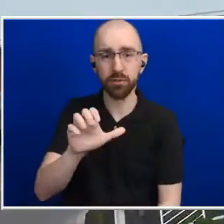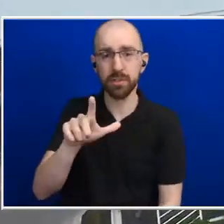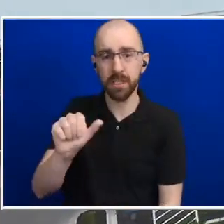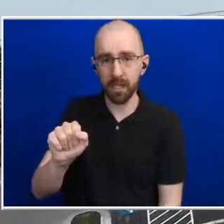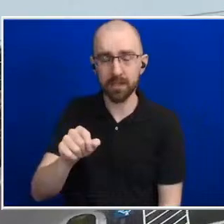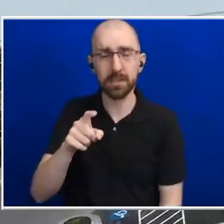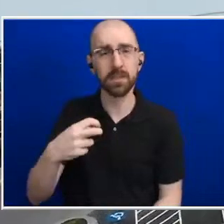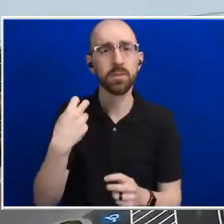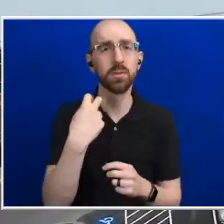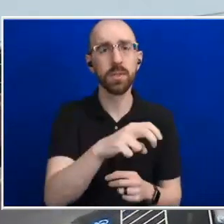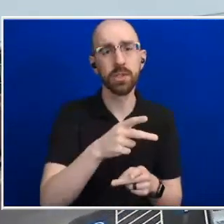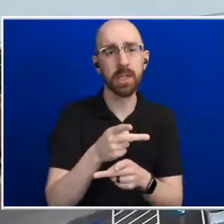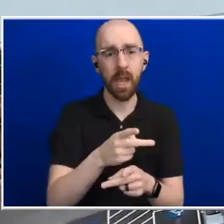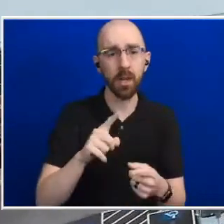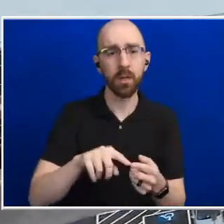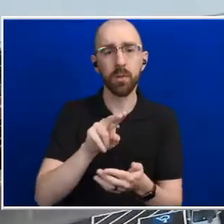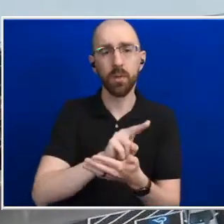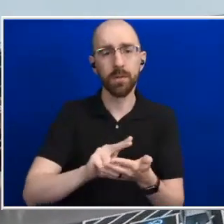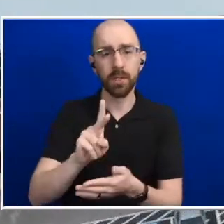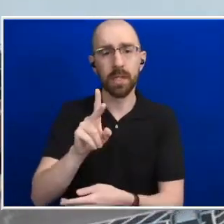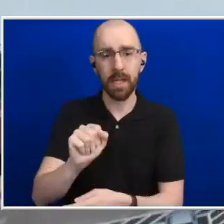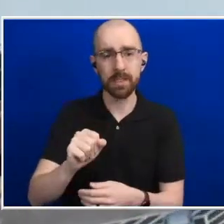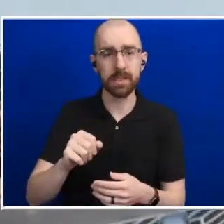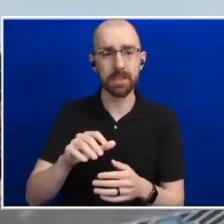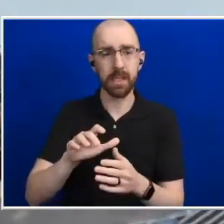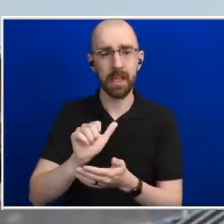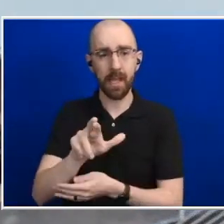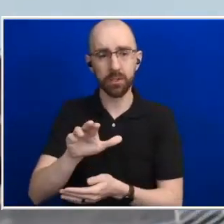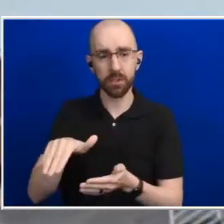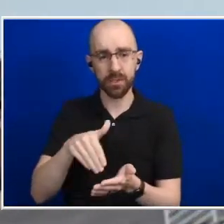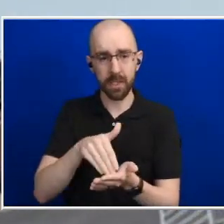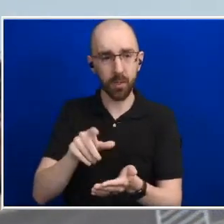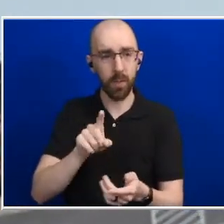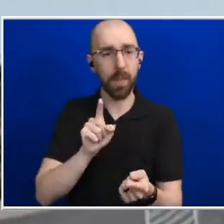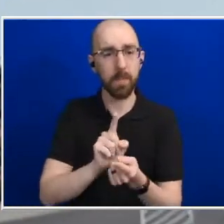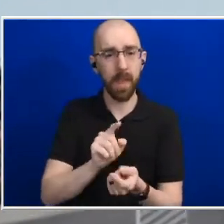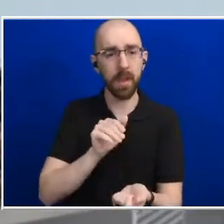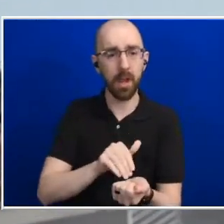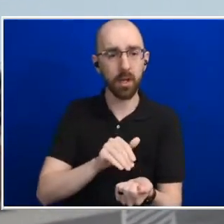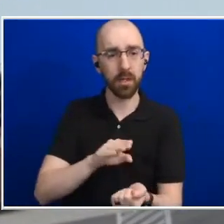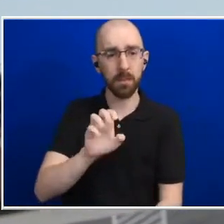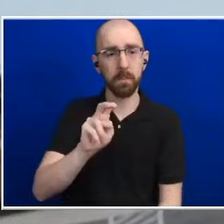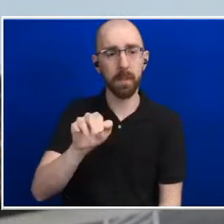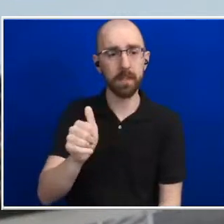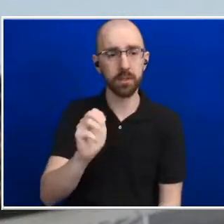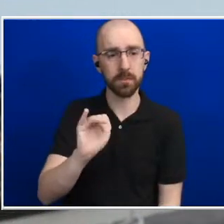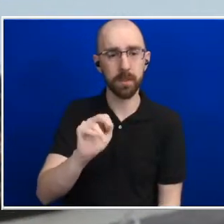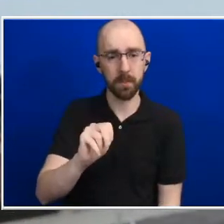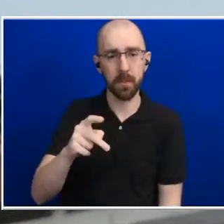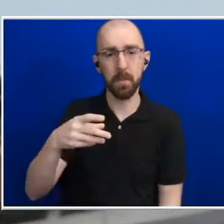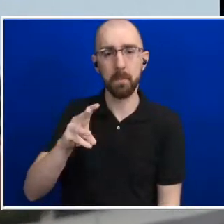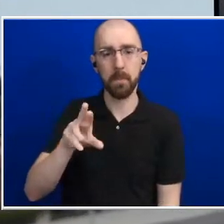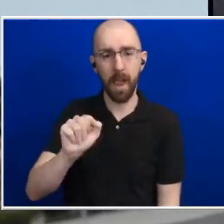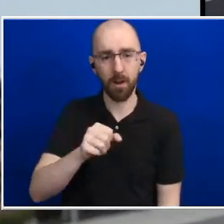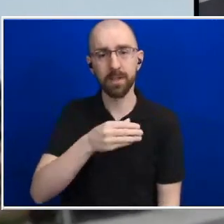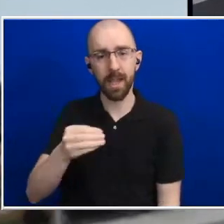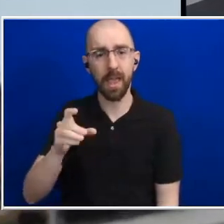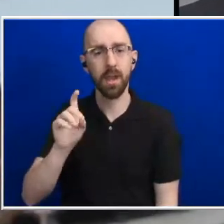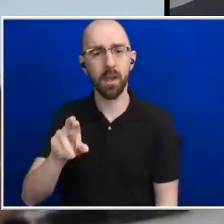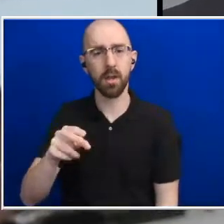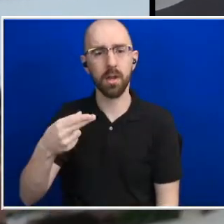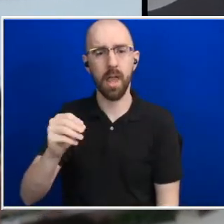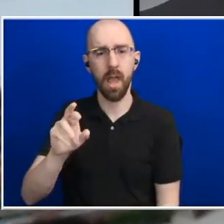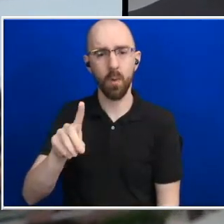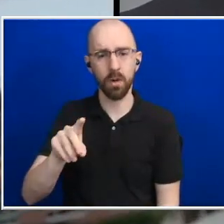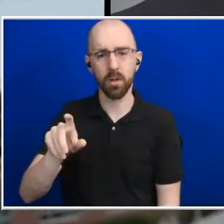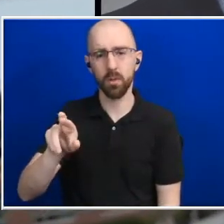to the University of Kansas Cancer Center, where they met Dr. Benjamin Powers and Dr. Howard Rosenthal. Dr. Powers